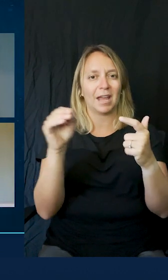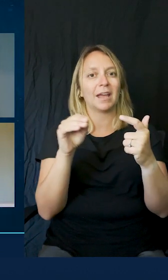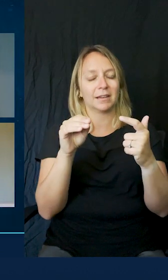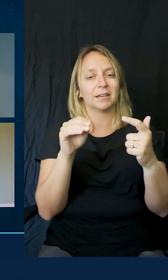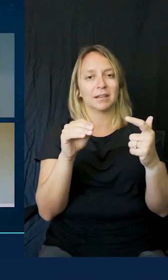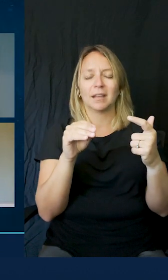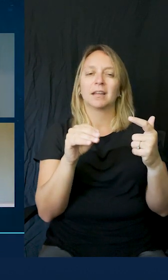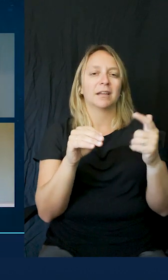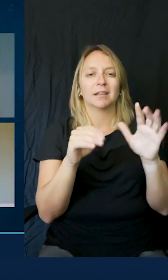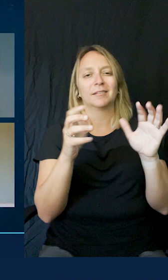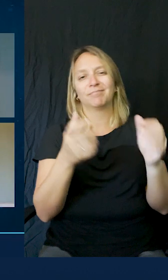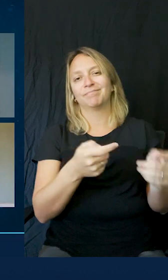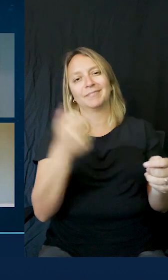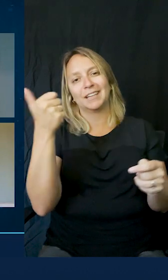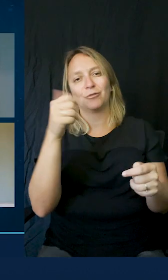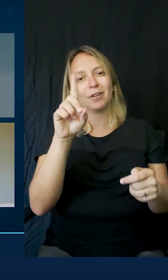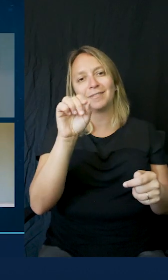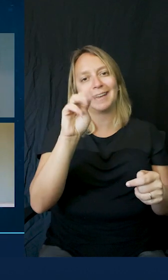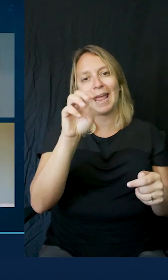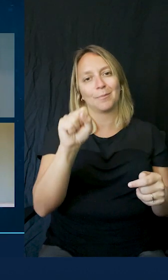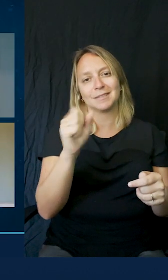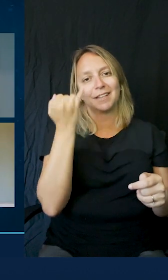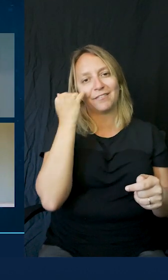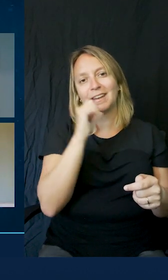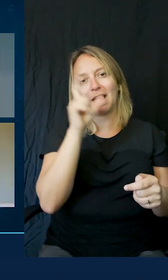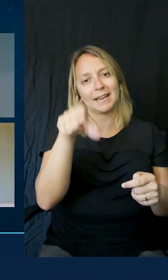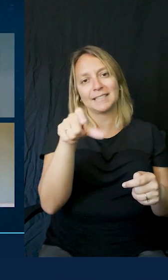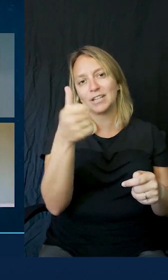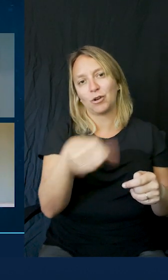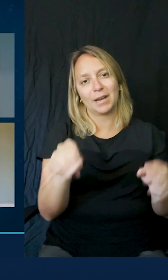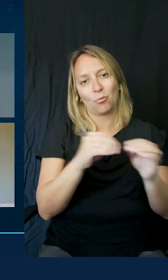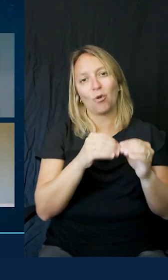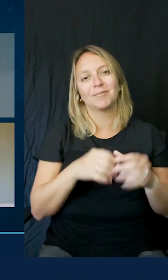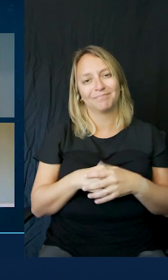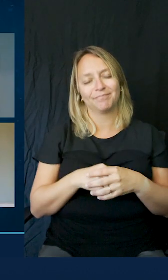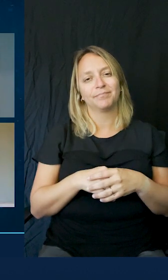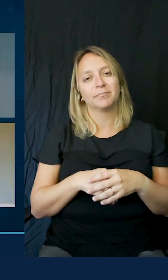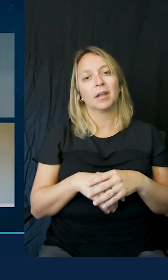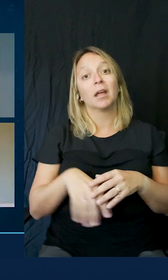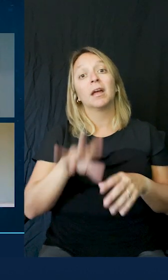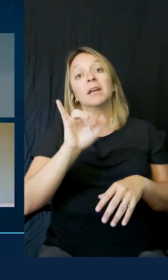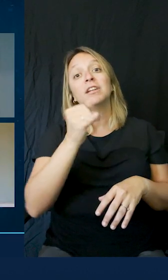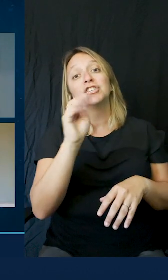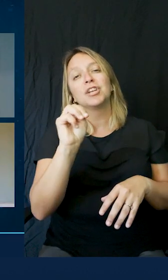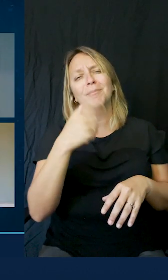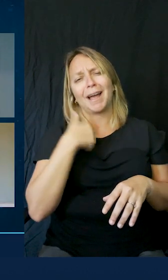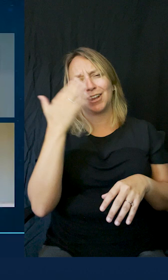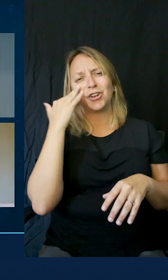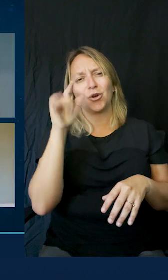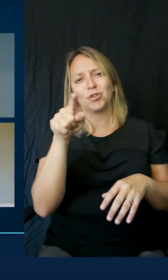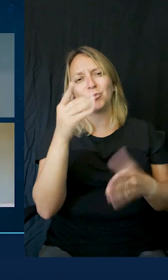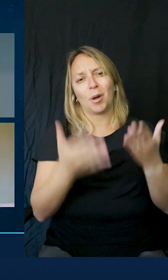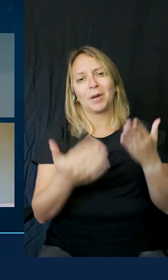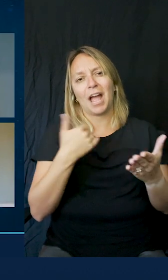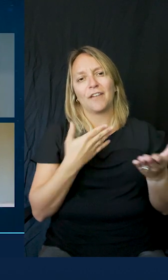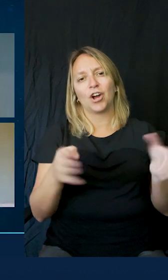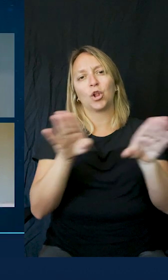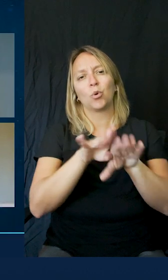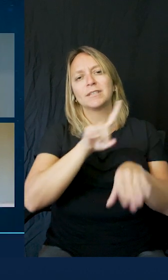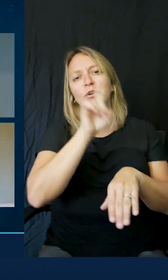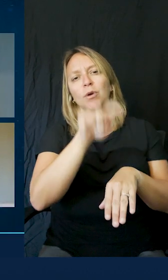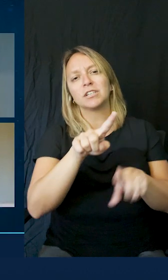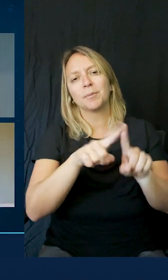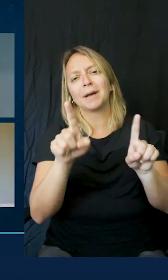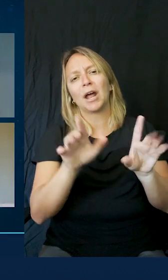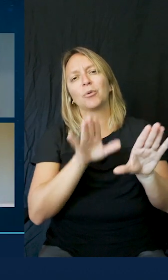not necessary anymore. And Jim, if I could just jump in, I know you've probably got a closing question for us, but I want